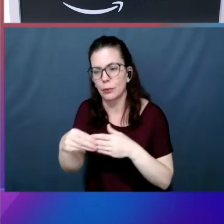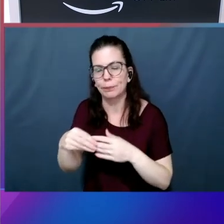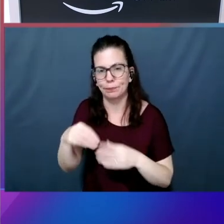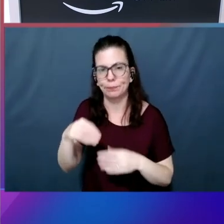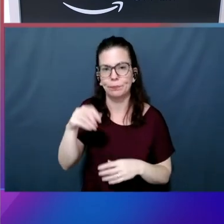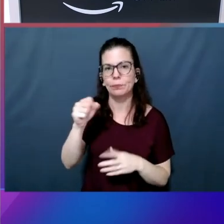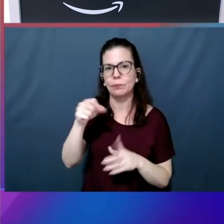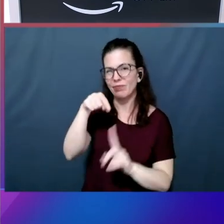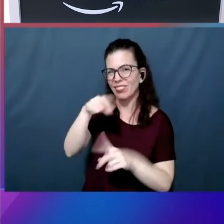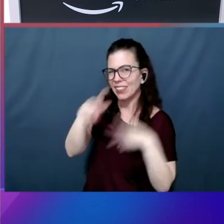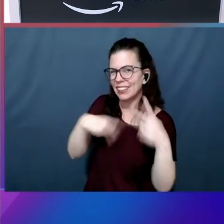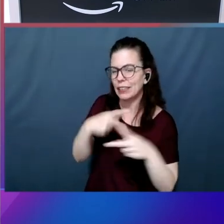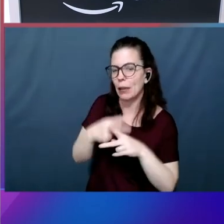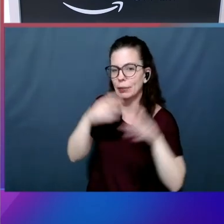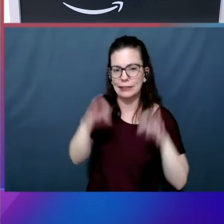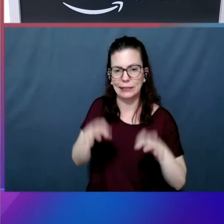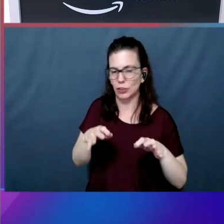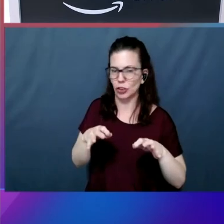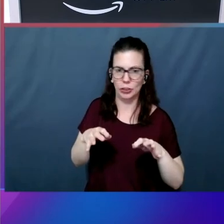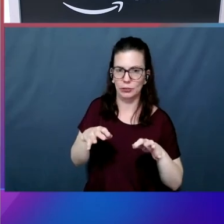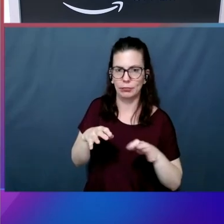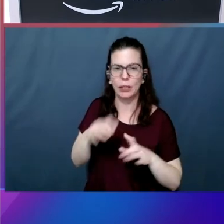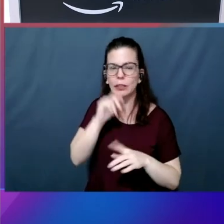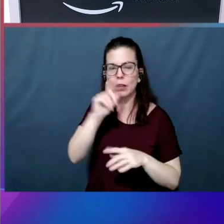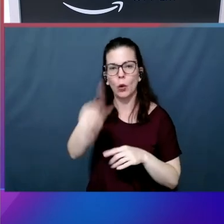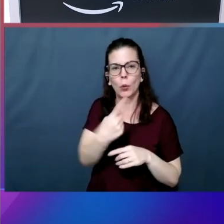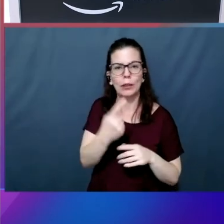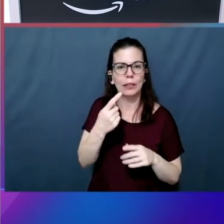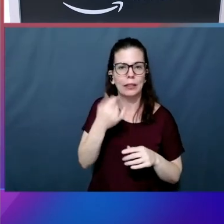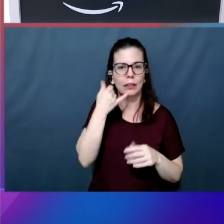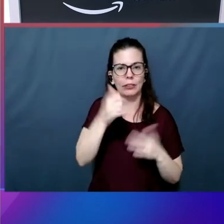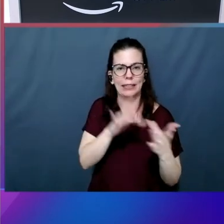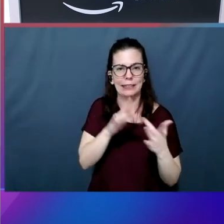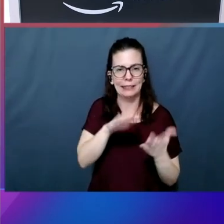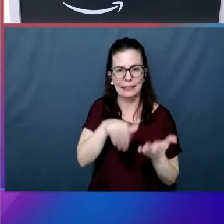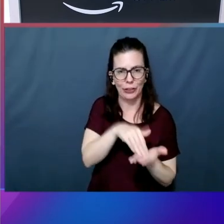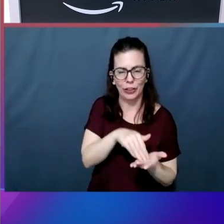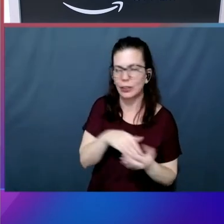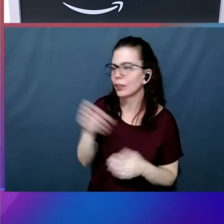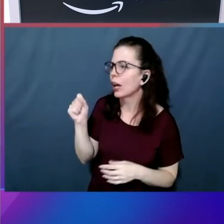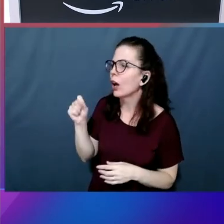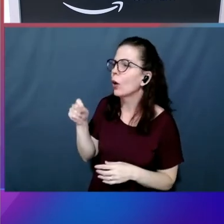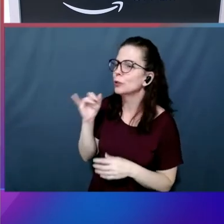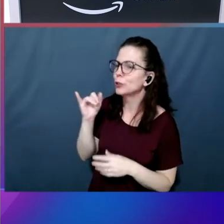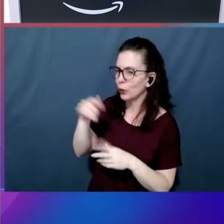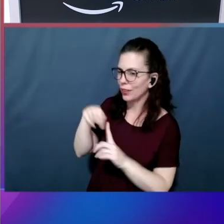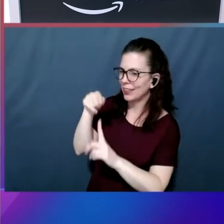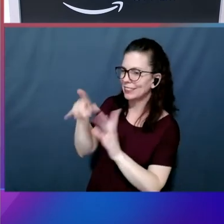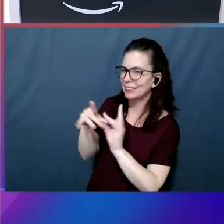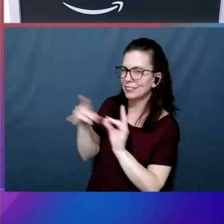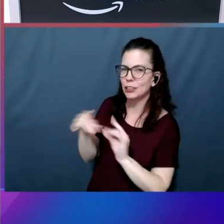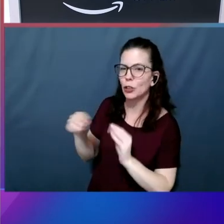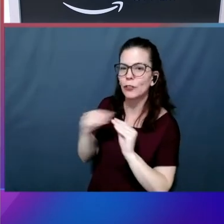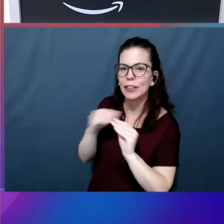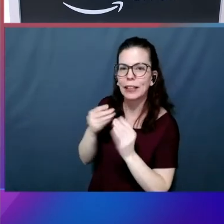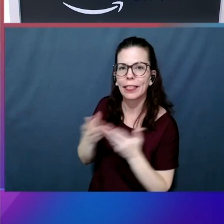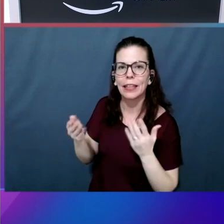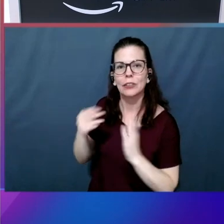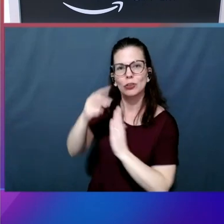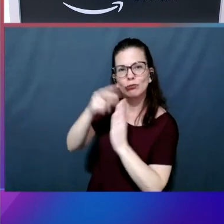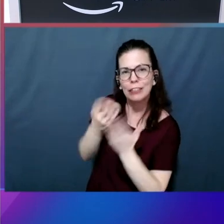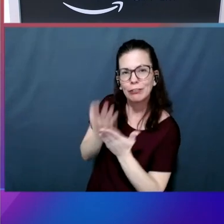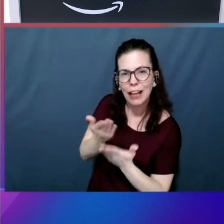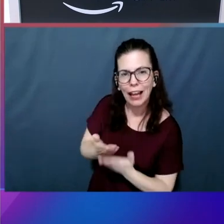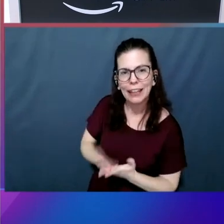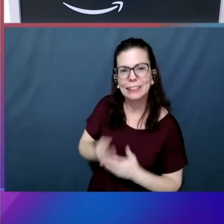now taking outside of just the contact center. Converting those anecdotes we're using to fix things to real facts can be reused, can